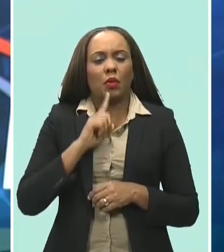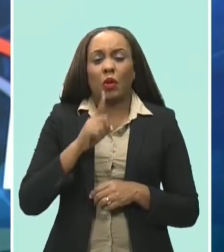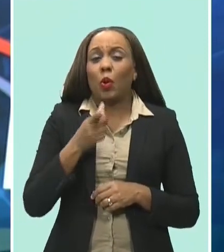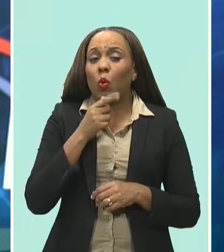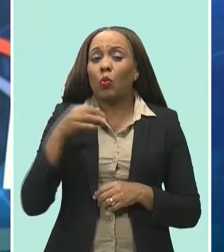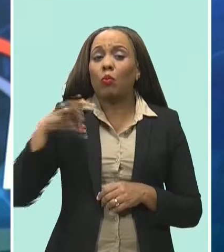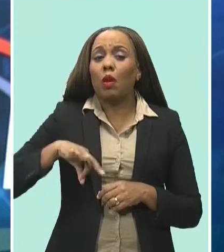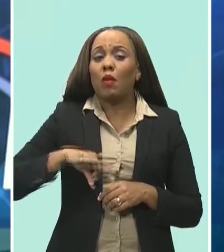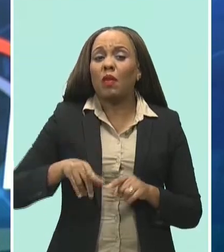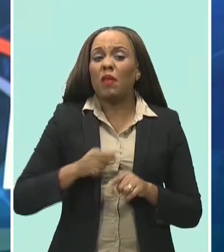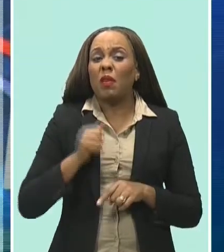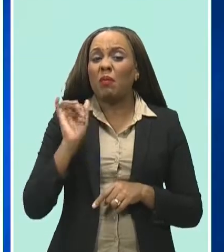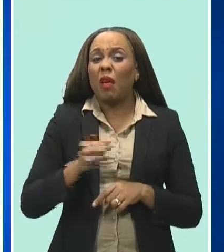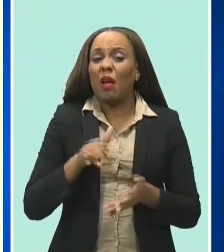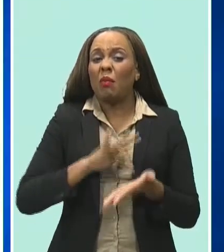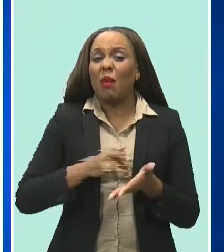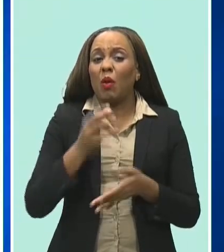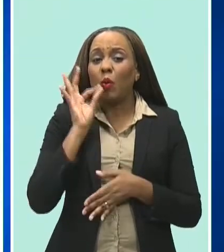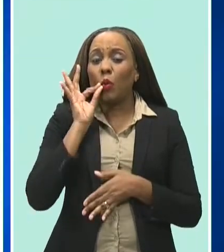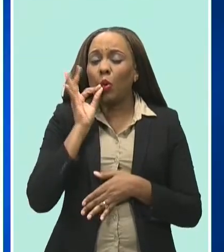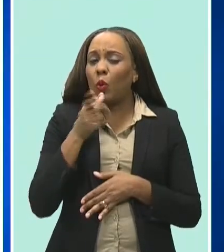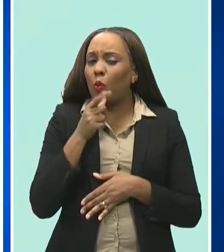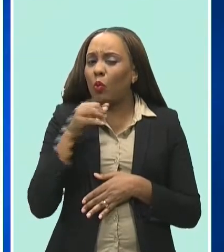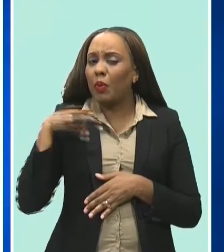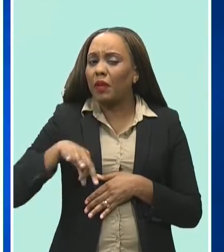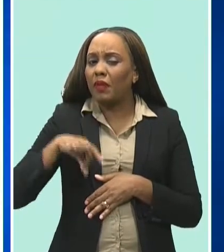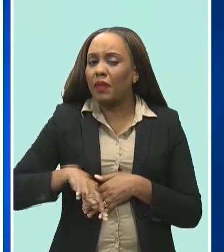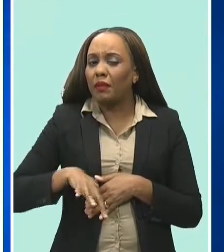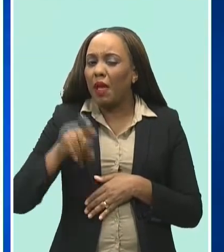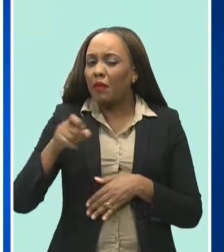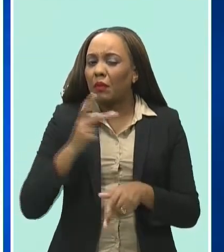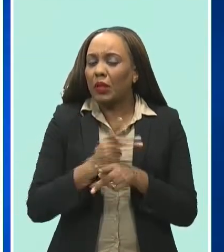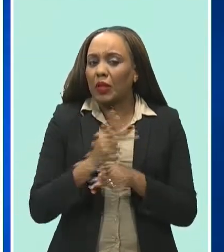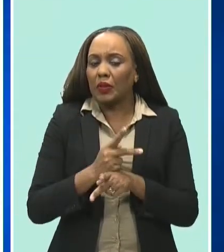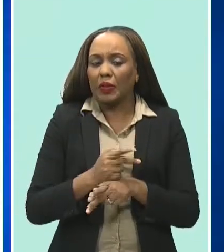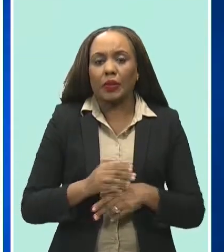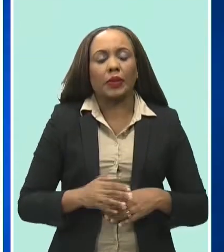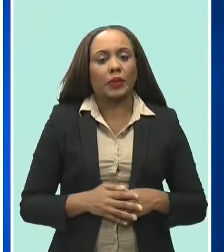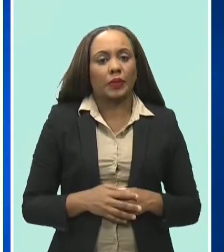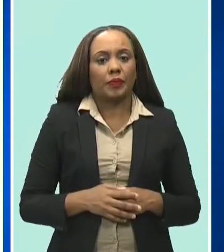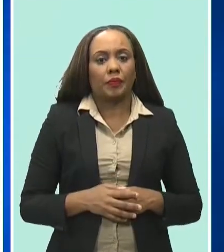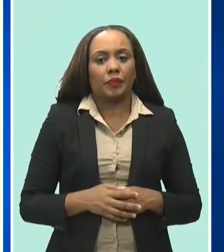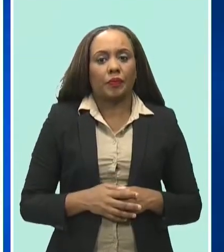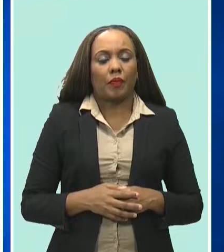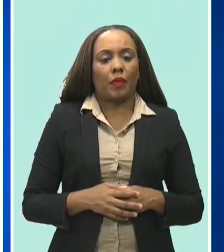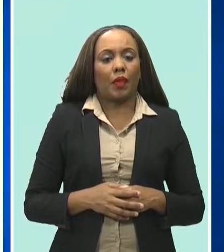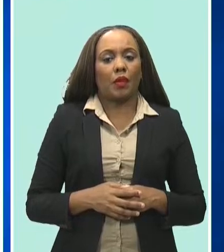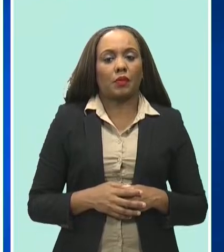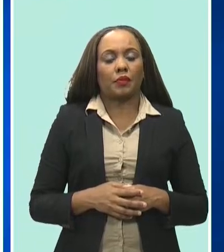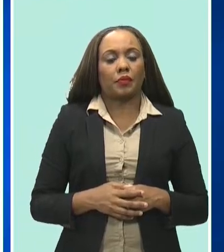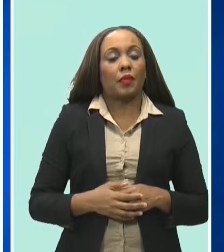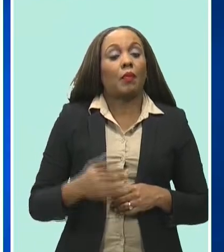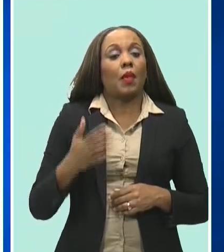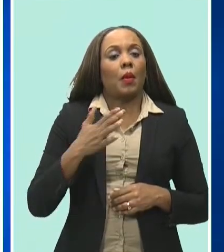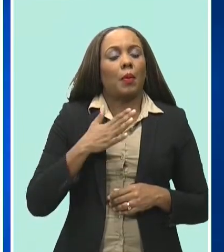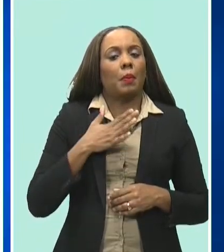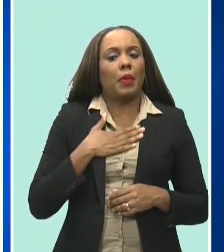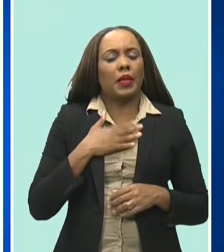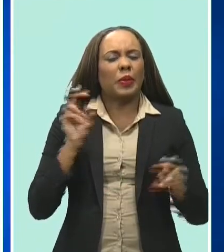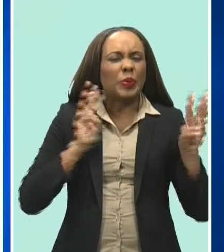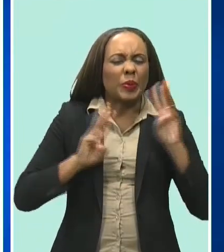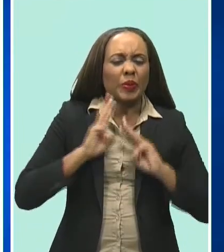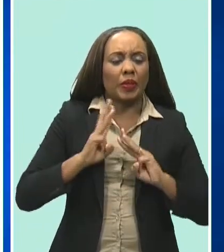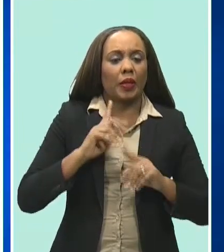such industries. My concern is that the legitimization of this